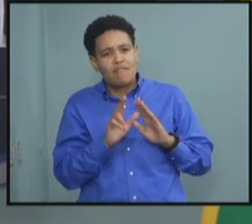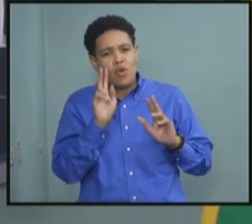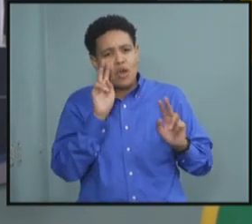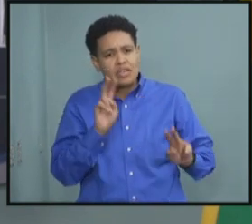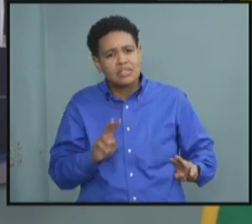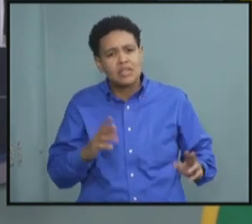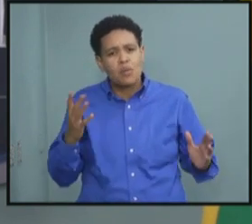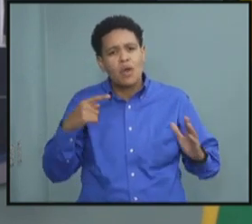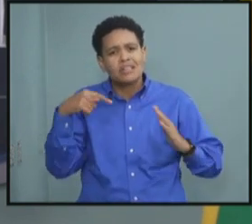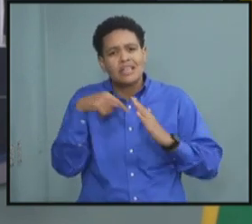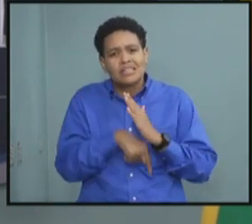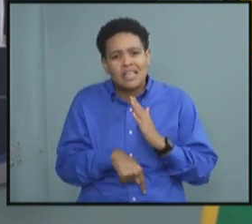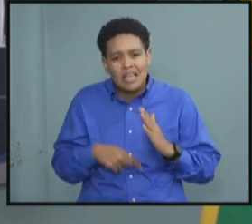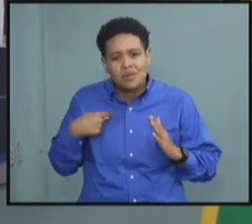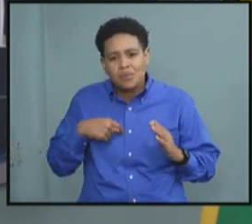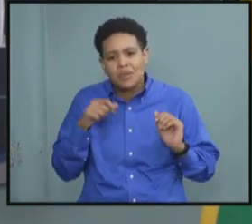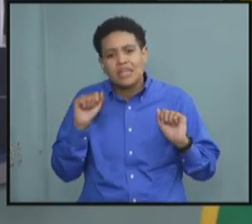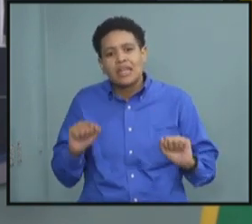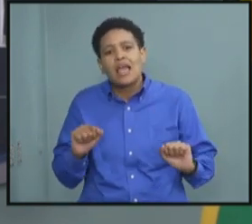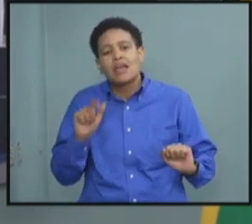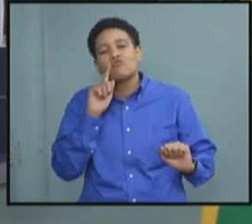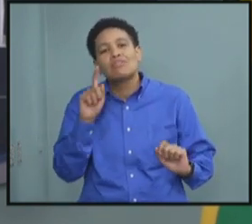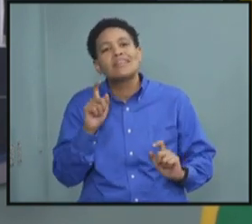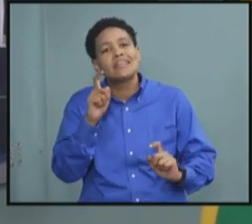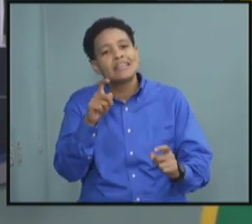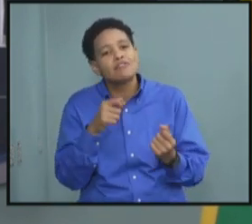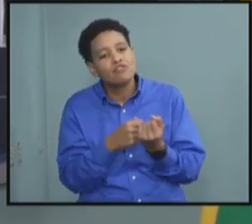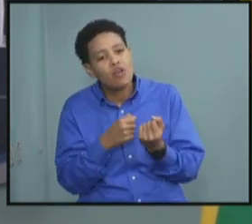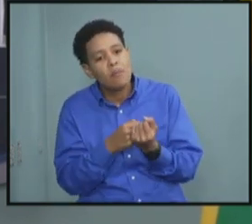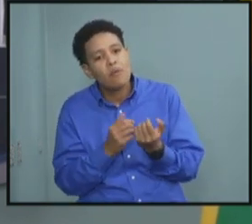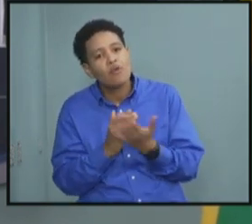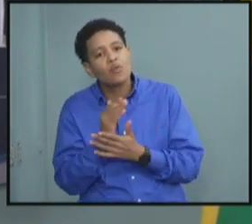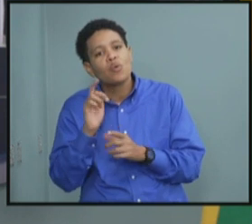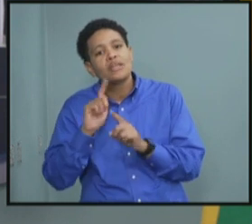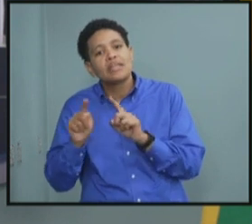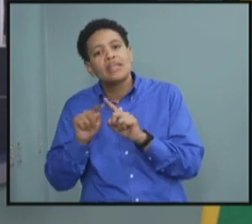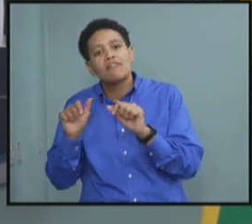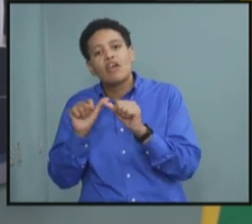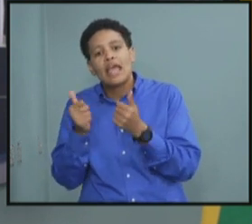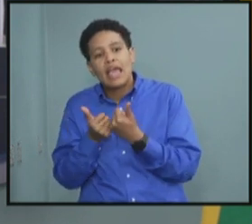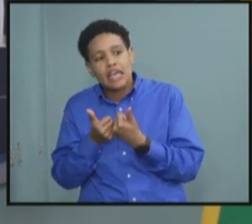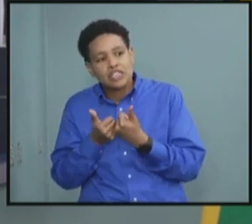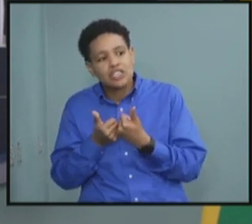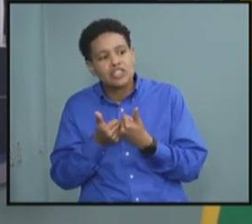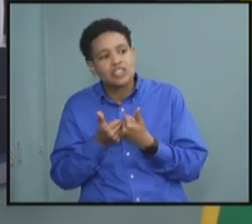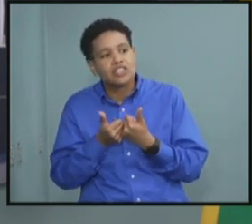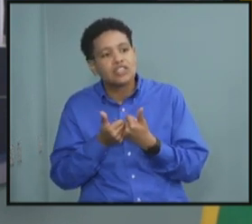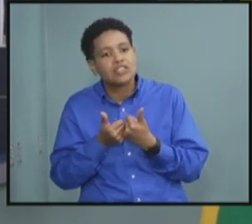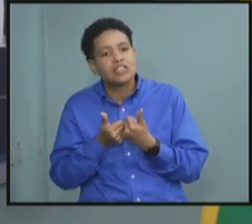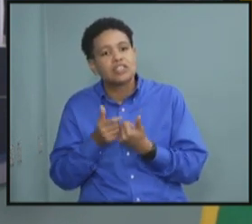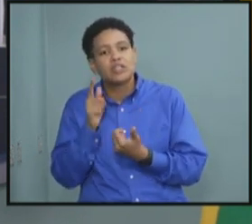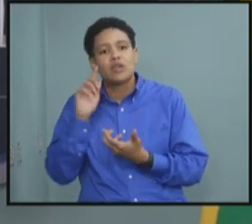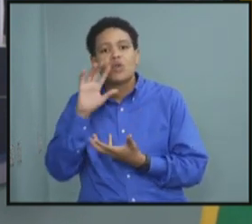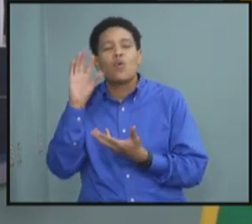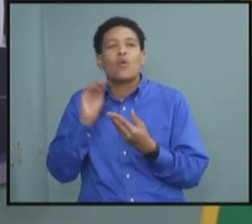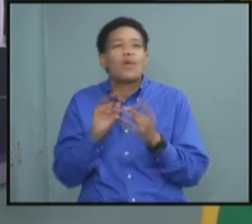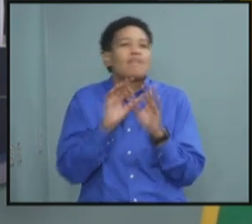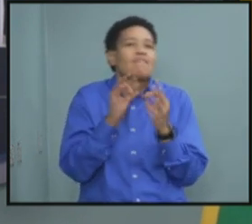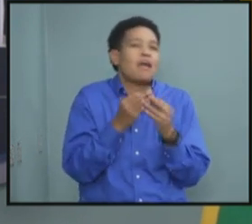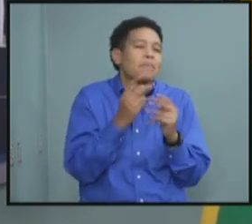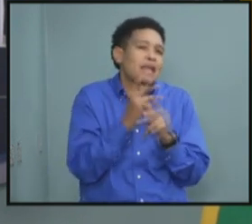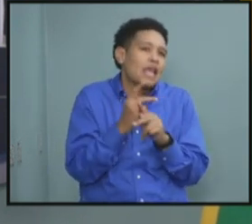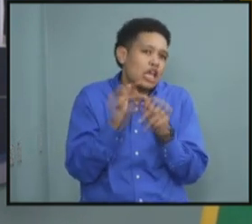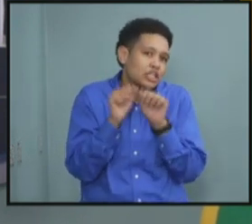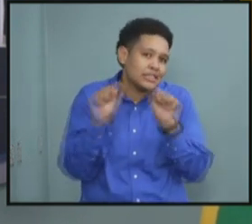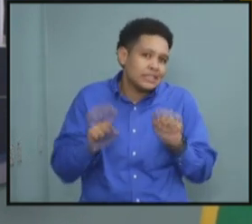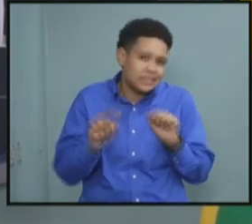what extent we can lend support through other agencies. The whole family care